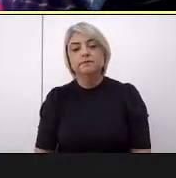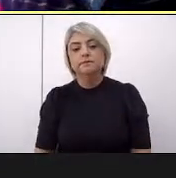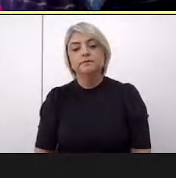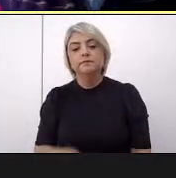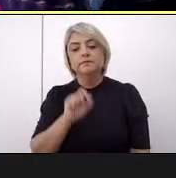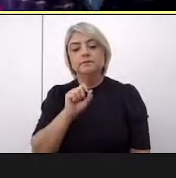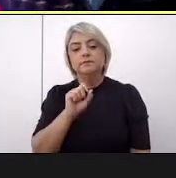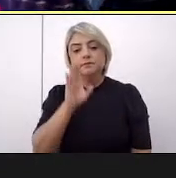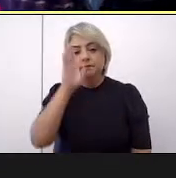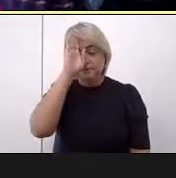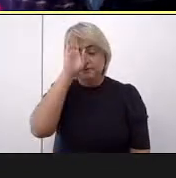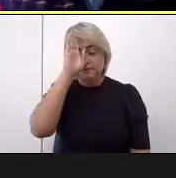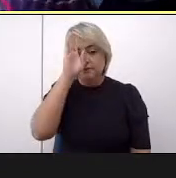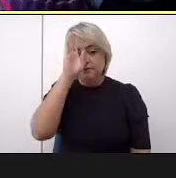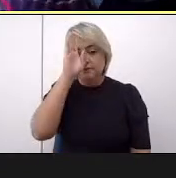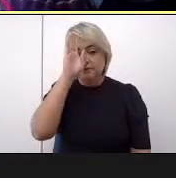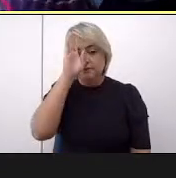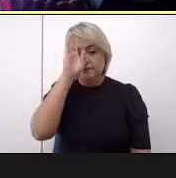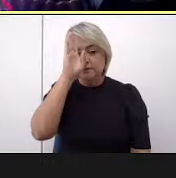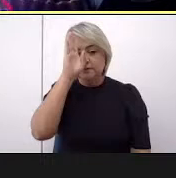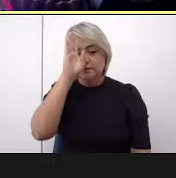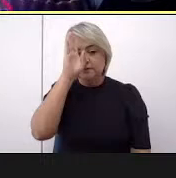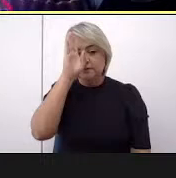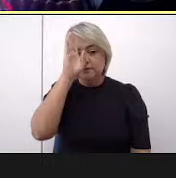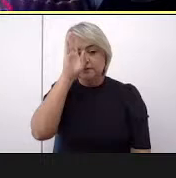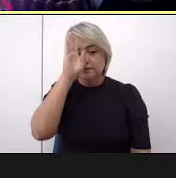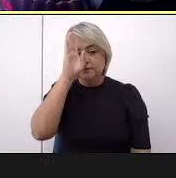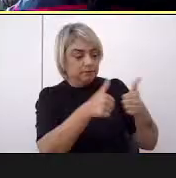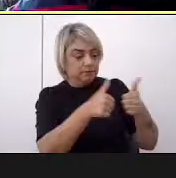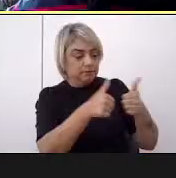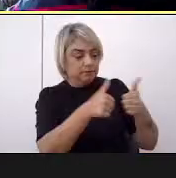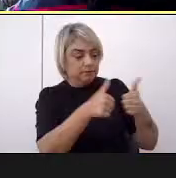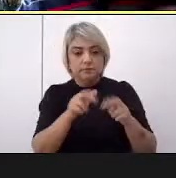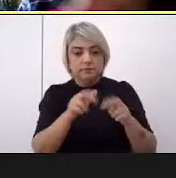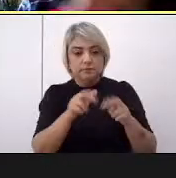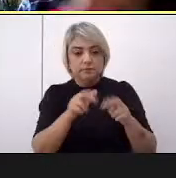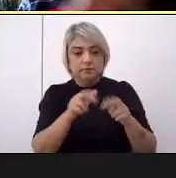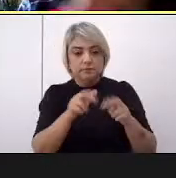analyze the uses of law by various stakeholders of public action.